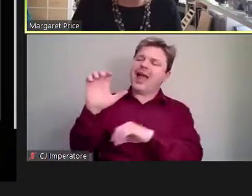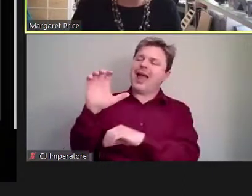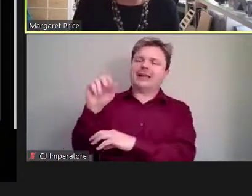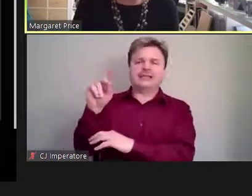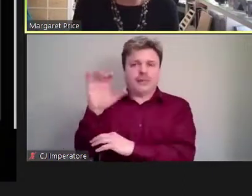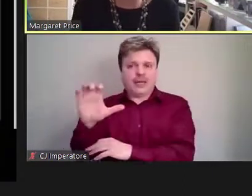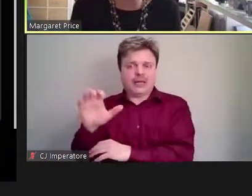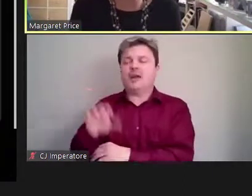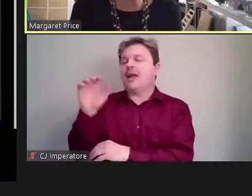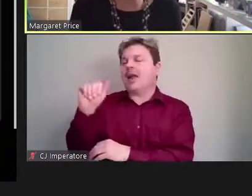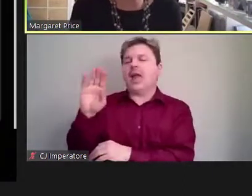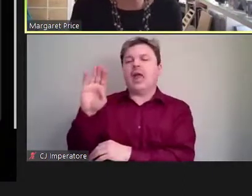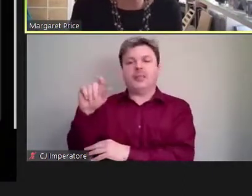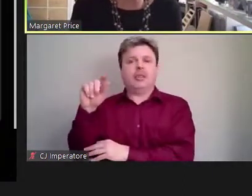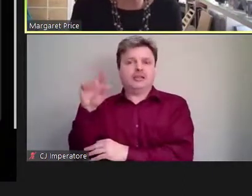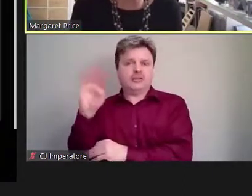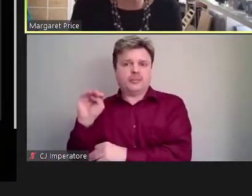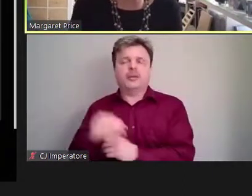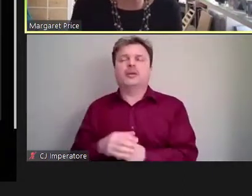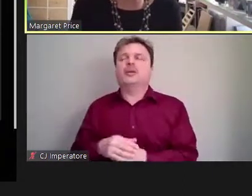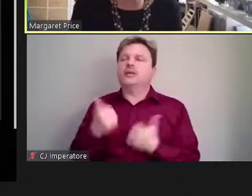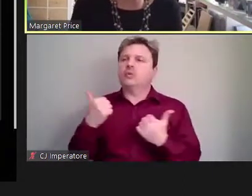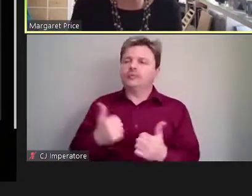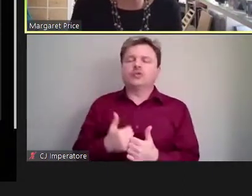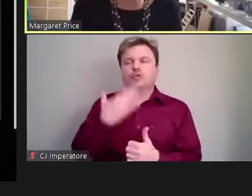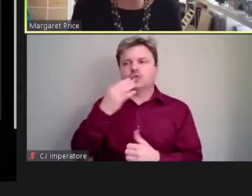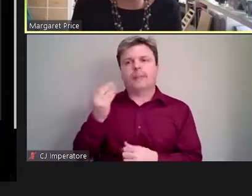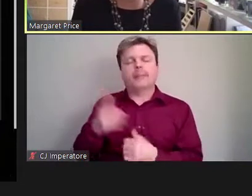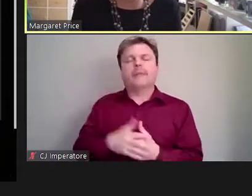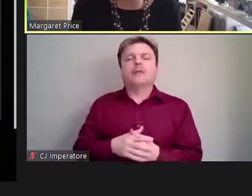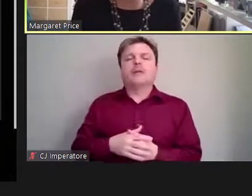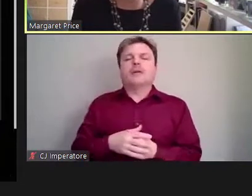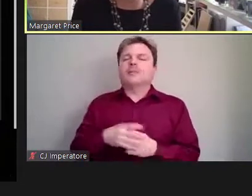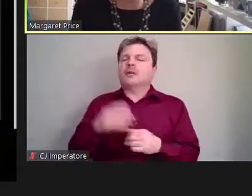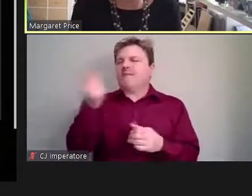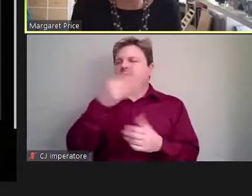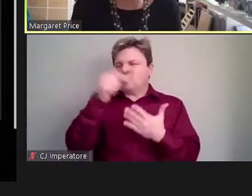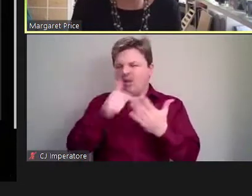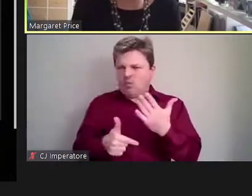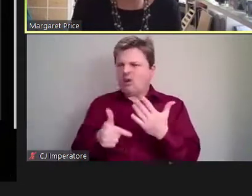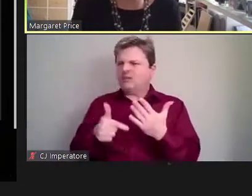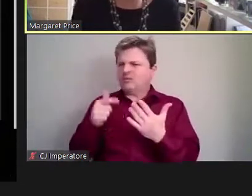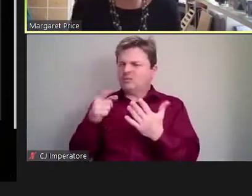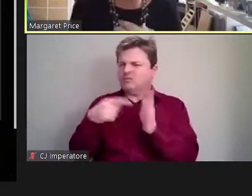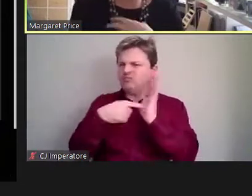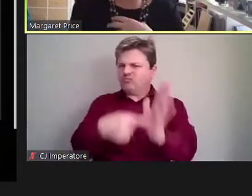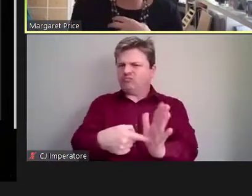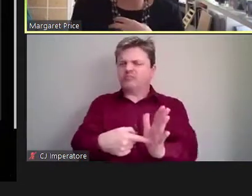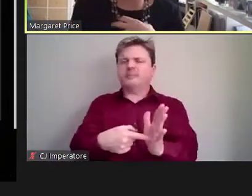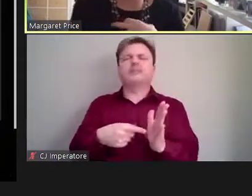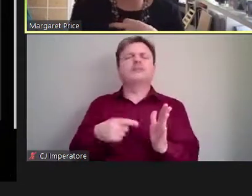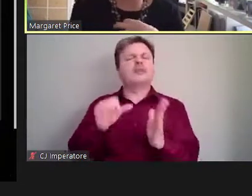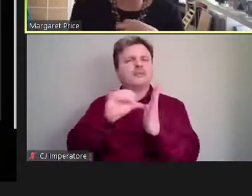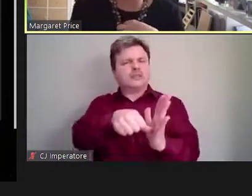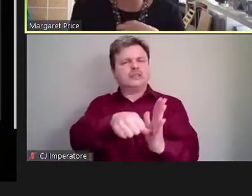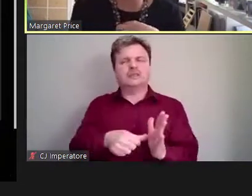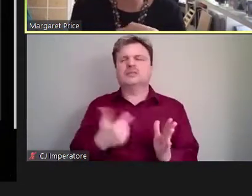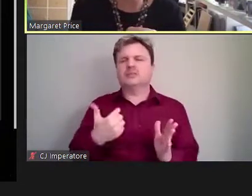that I want to point to because they are ones that I think are especially prevalent or are ones that have been problems for